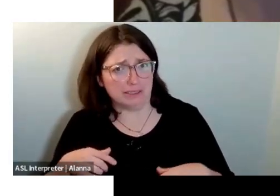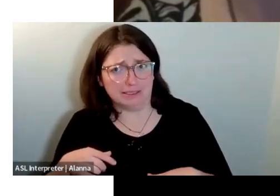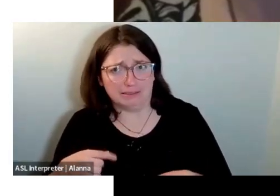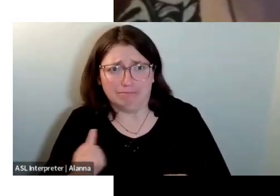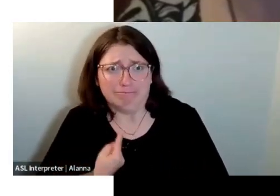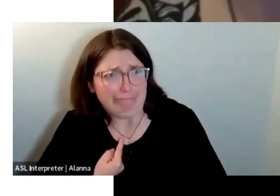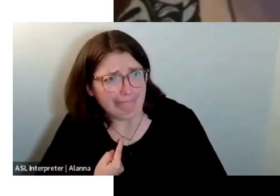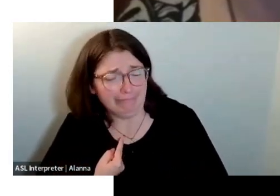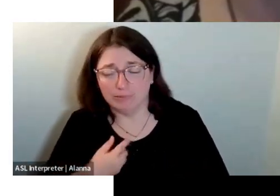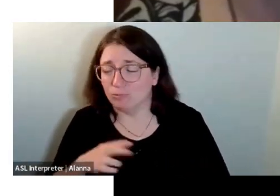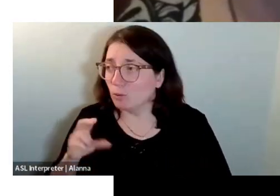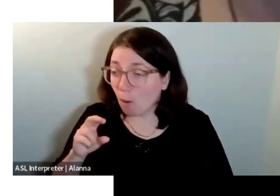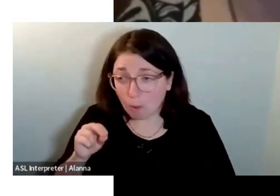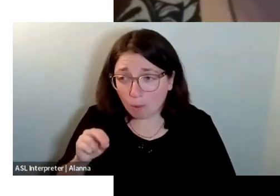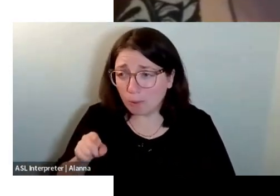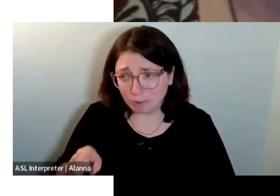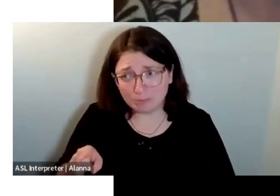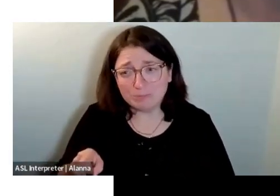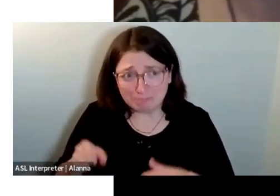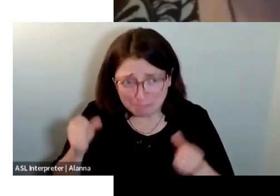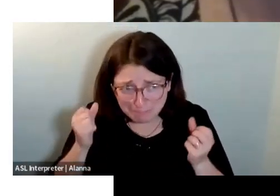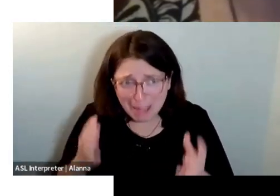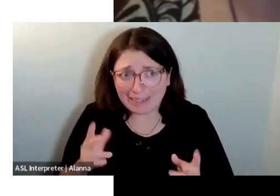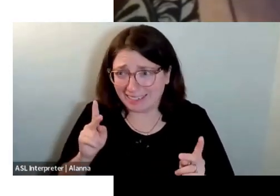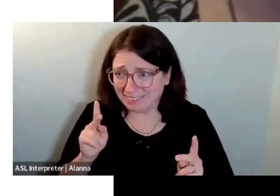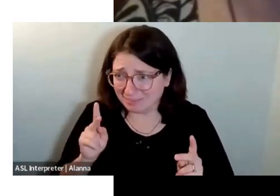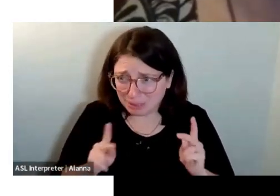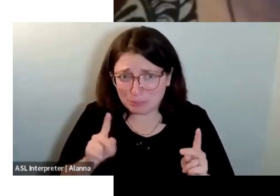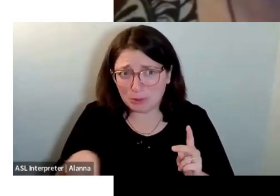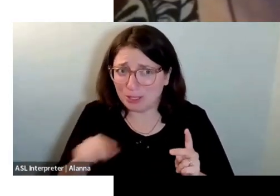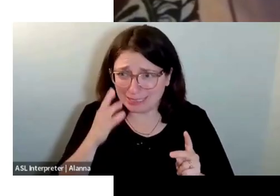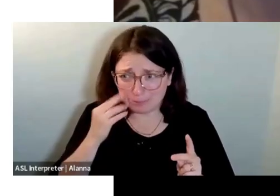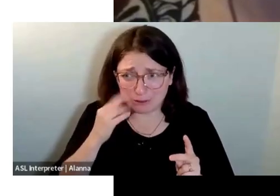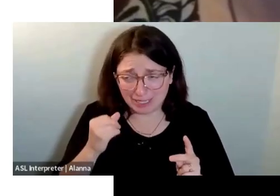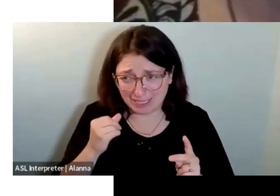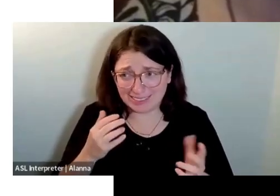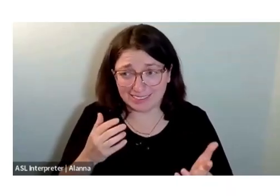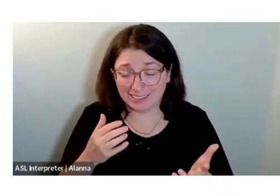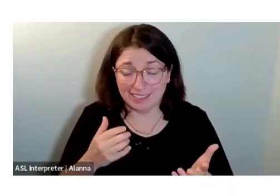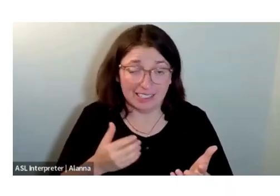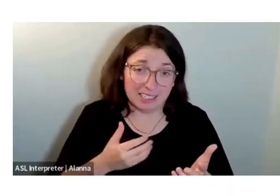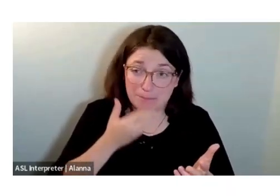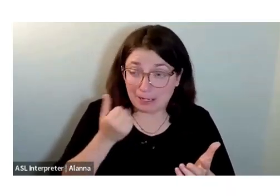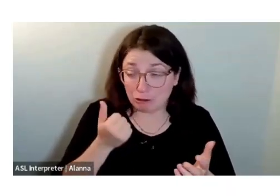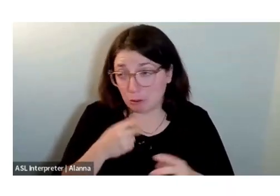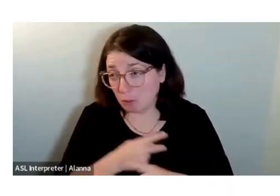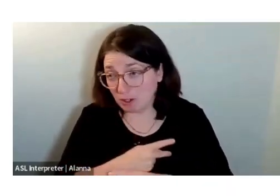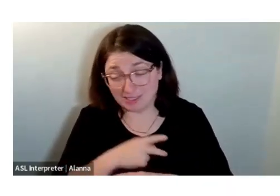no. no, you are in the majority, which for better or worse, that's why we're all